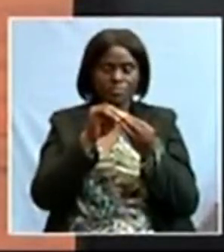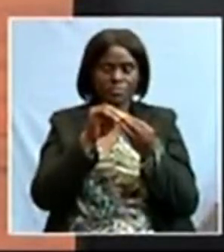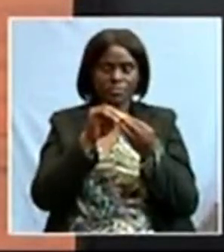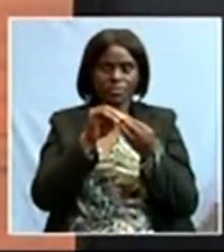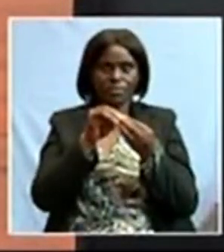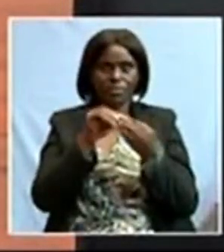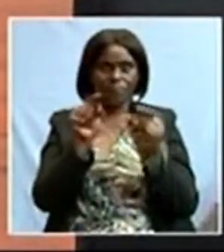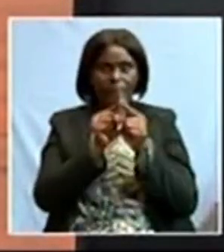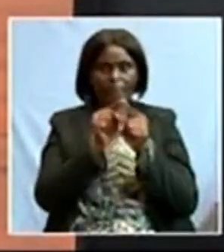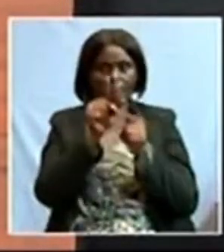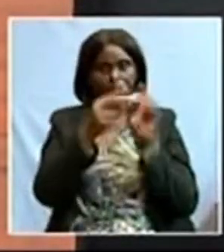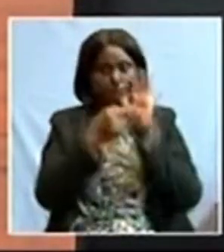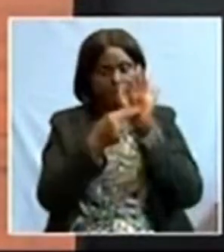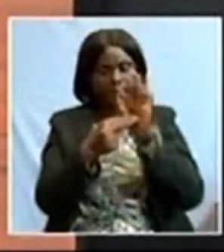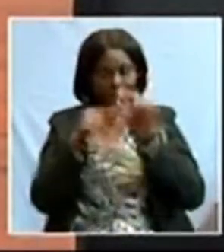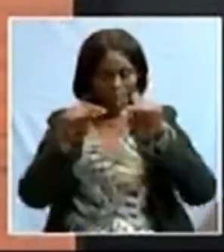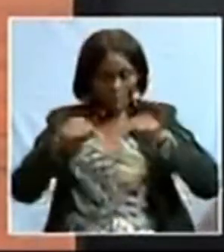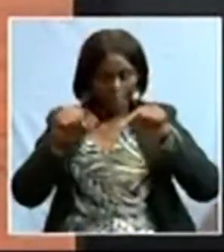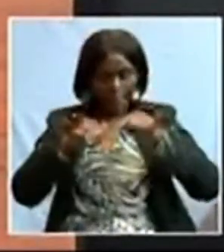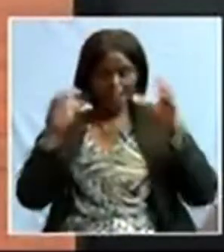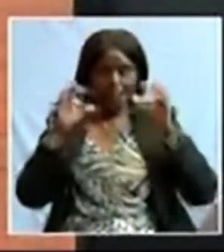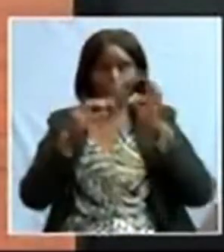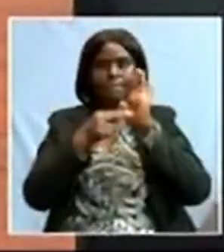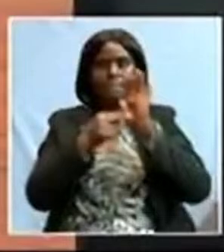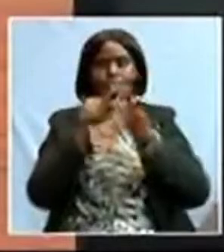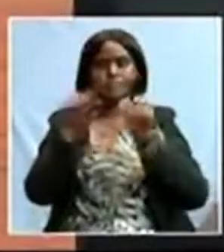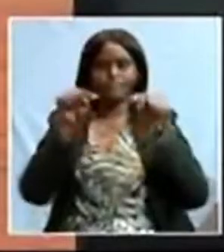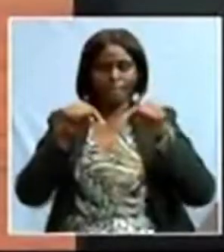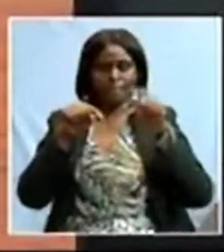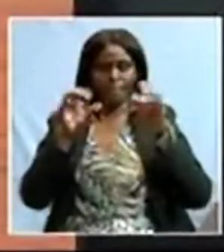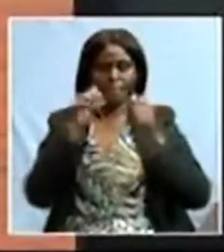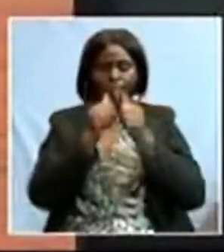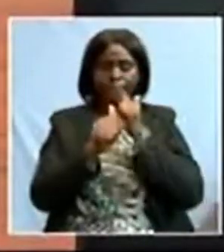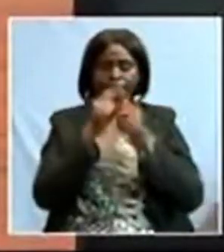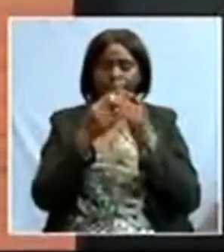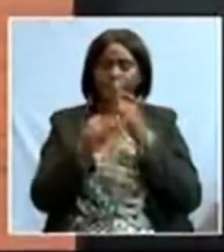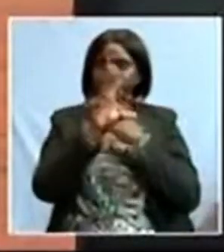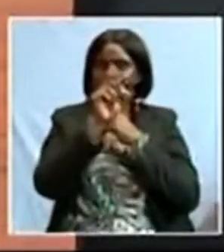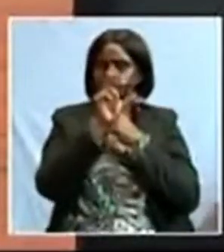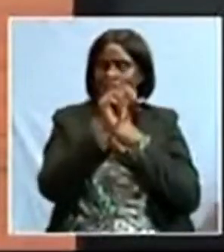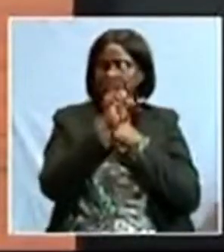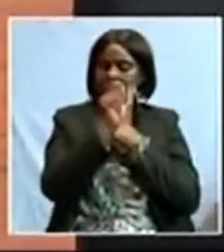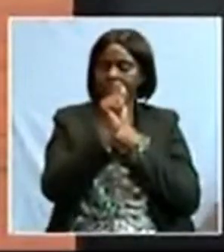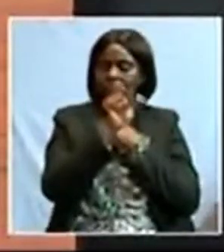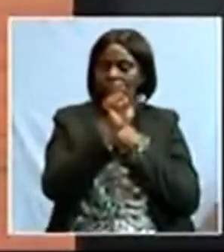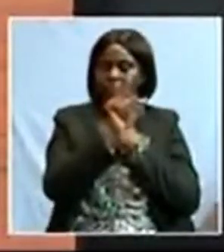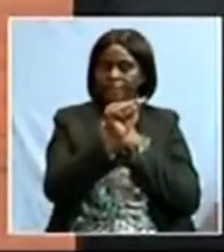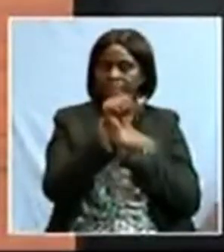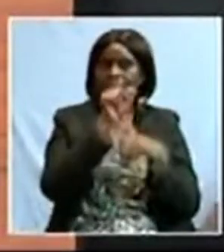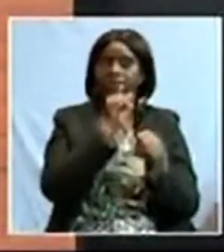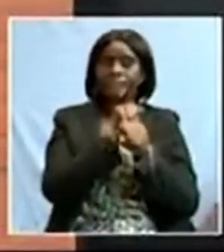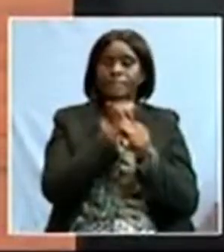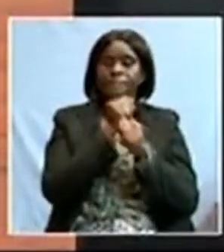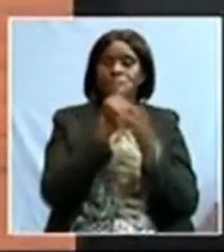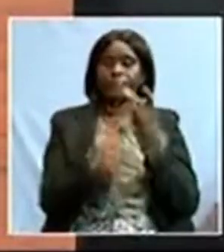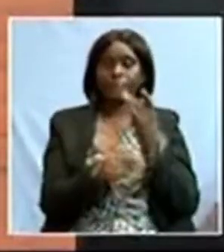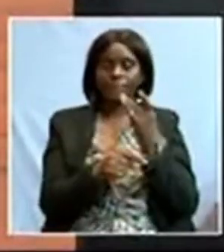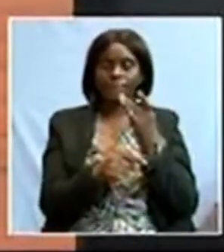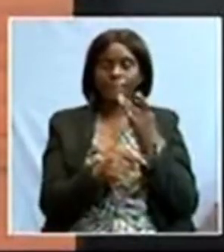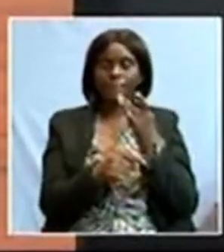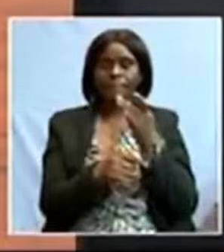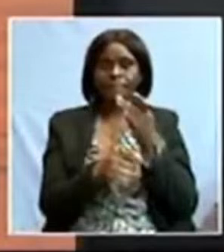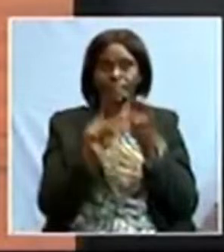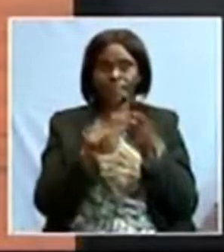Can you indicate to this committee which of the 30 wards you have done the works,